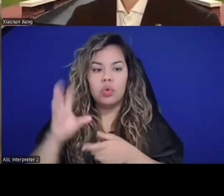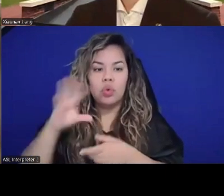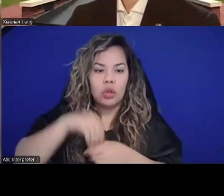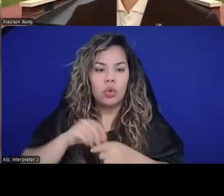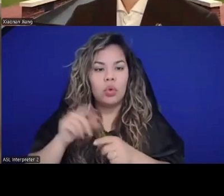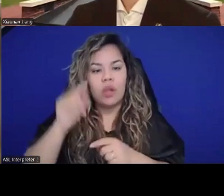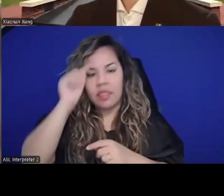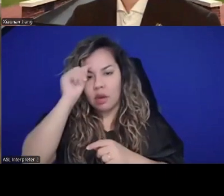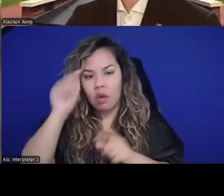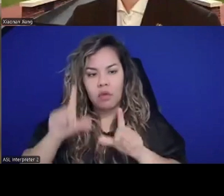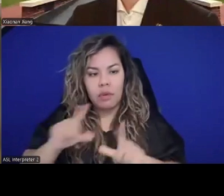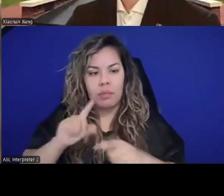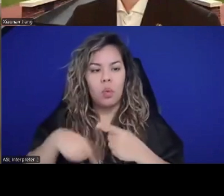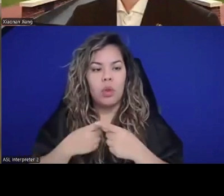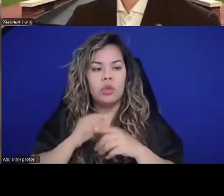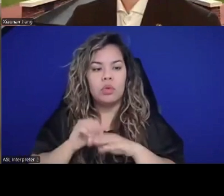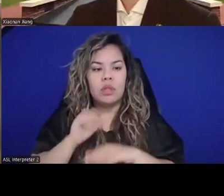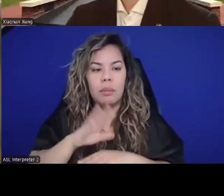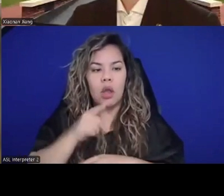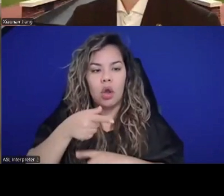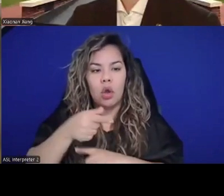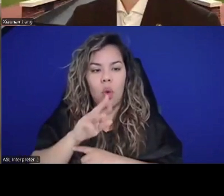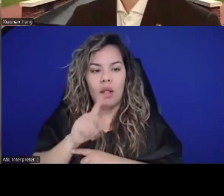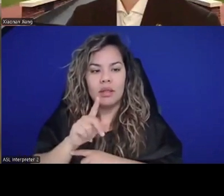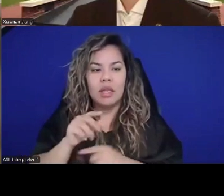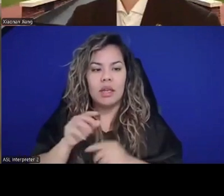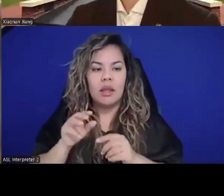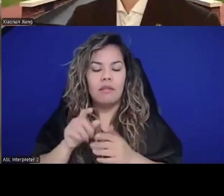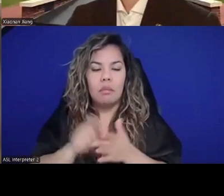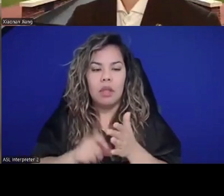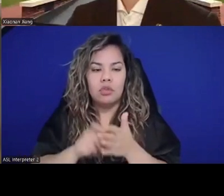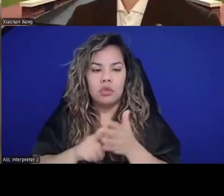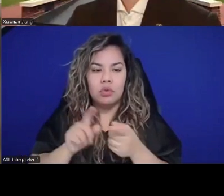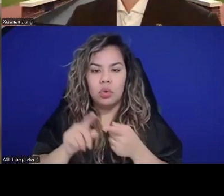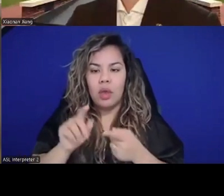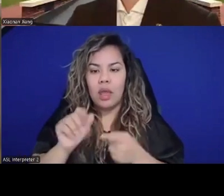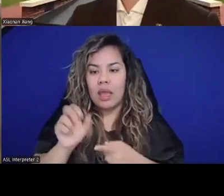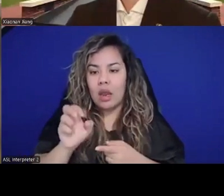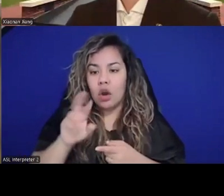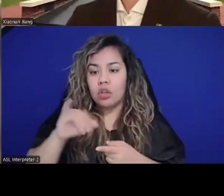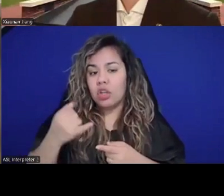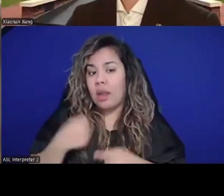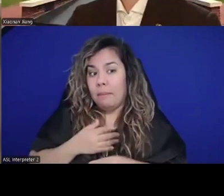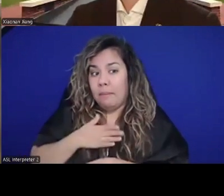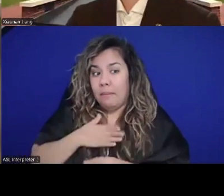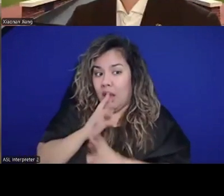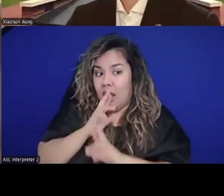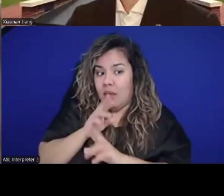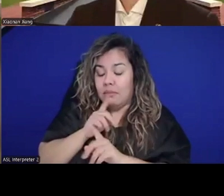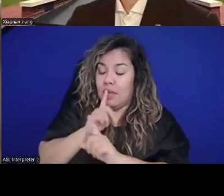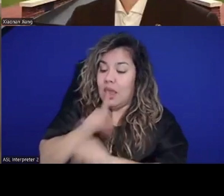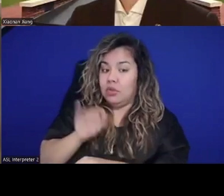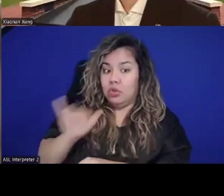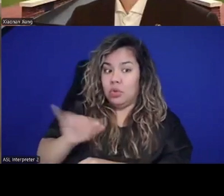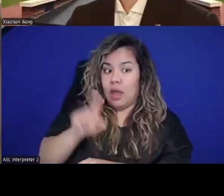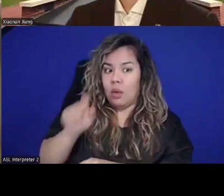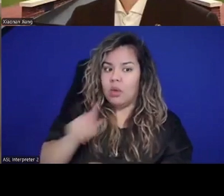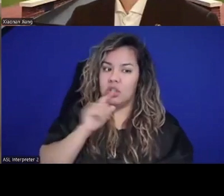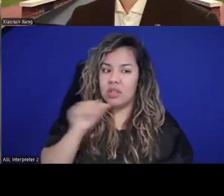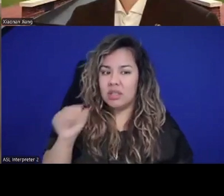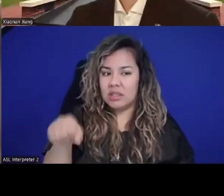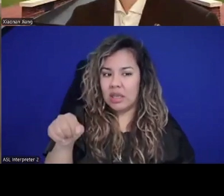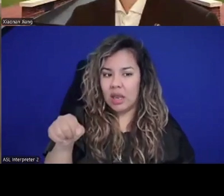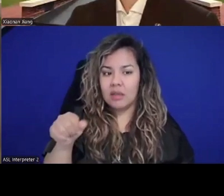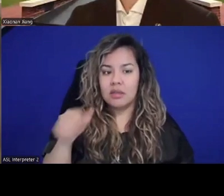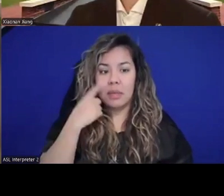qualitative manuscript to AERJ? I would say yes, because submitting all